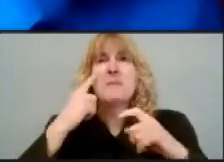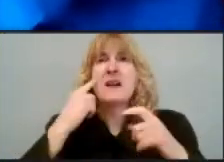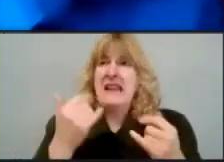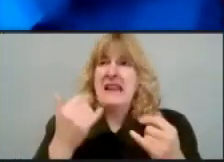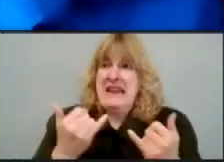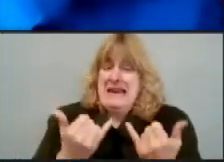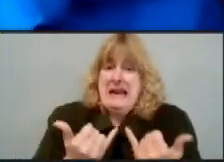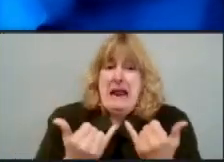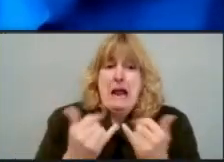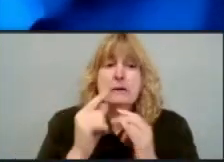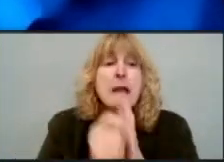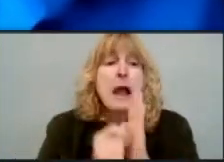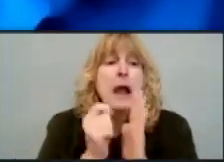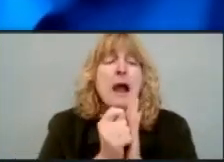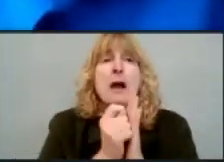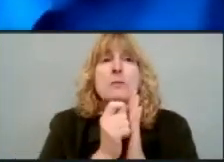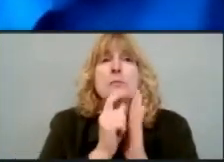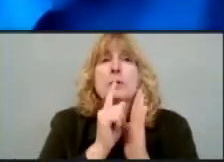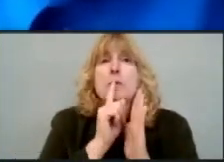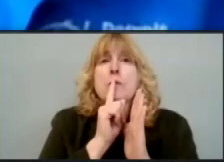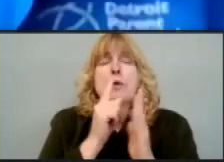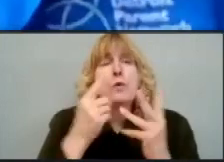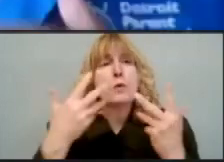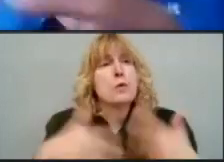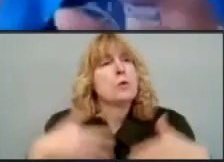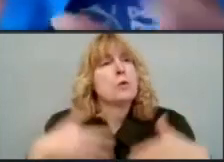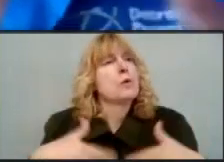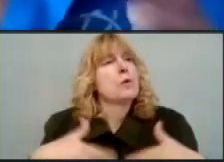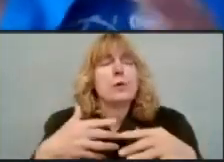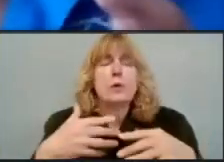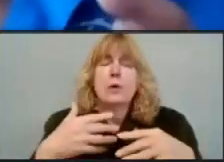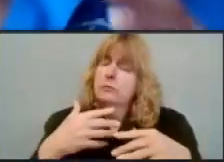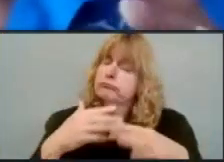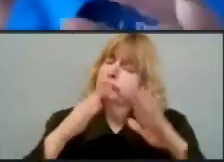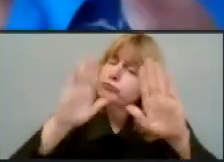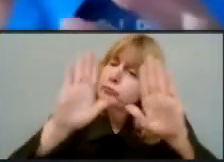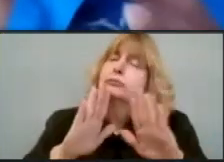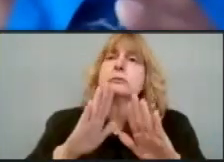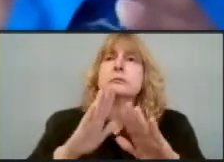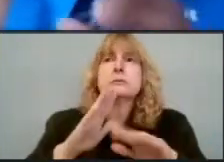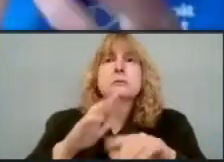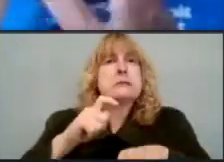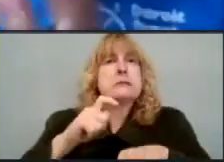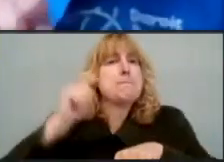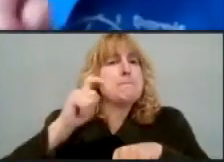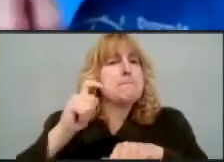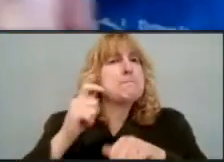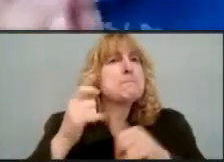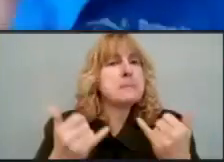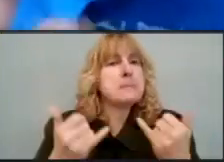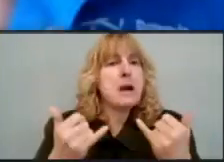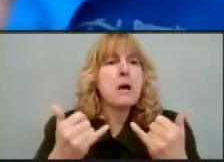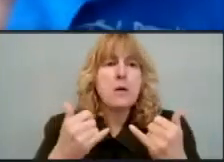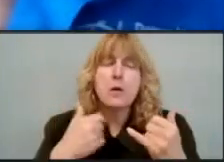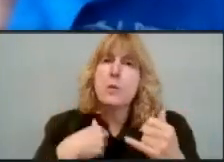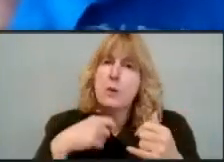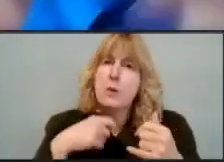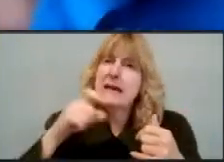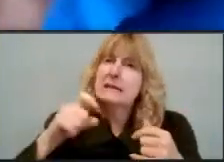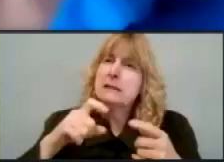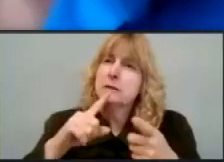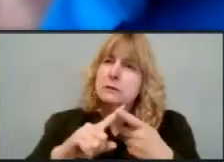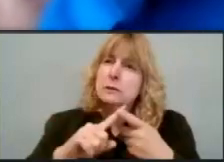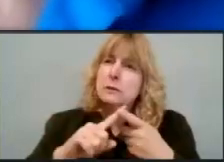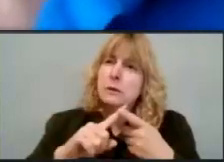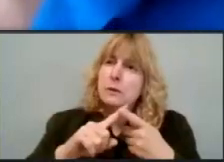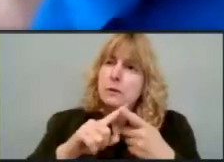in modern times and history. So let's capture our stories. If we haven't been asking our